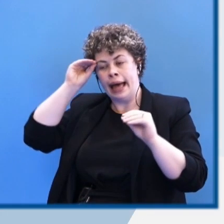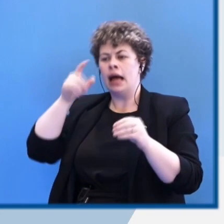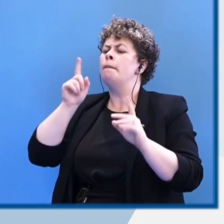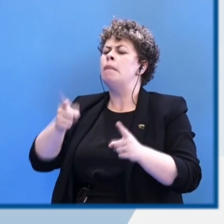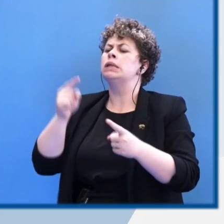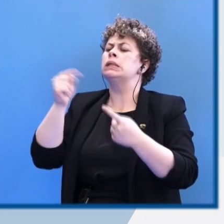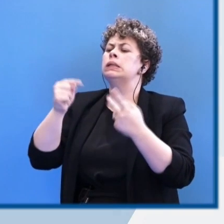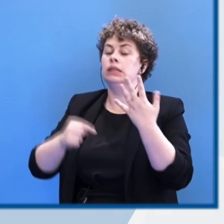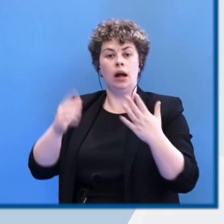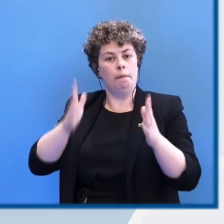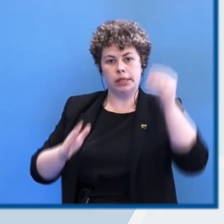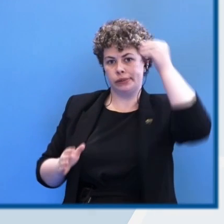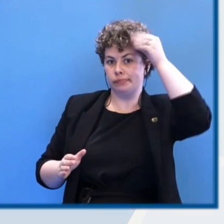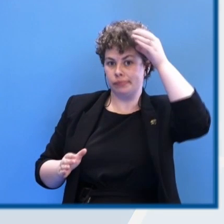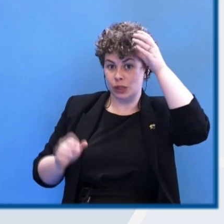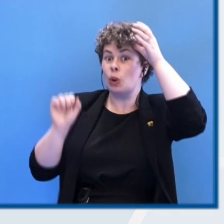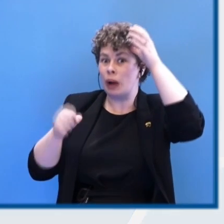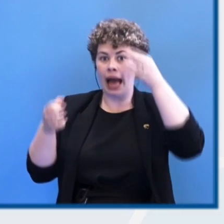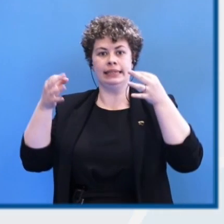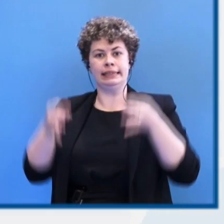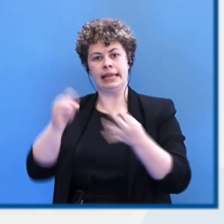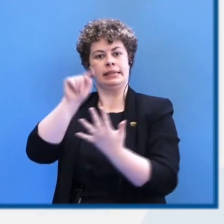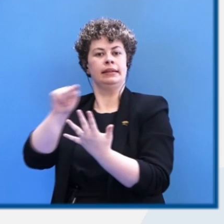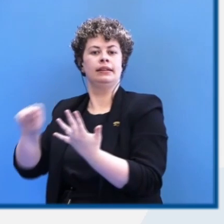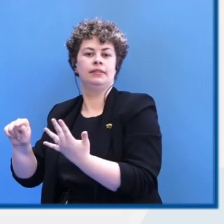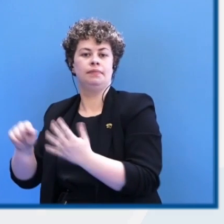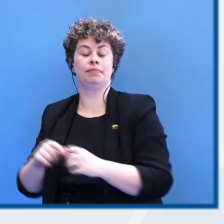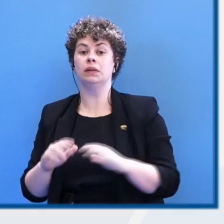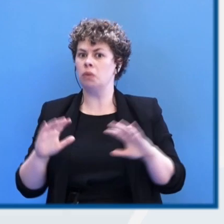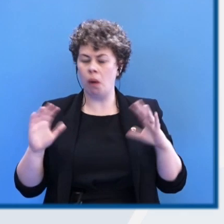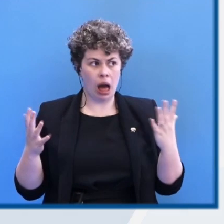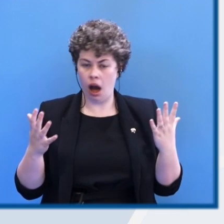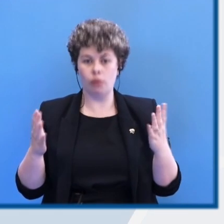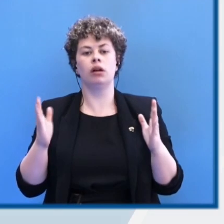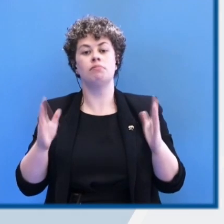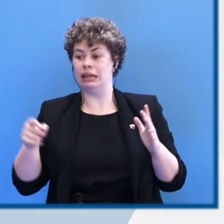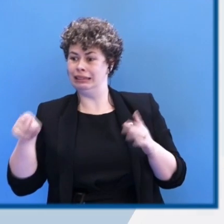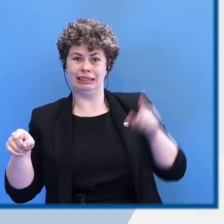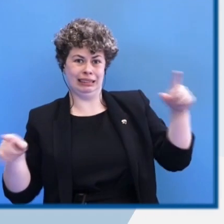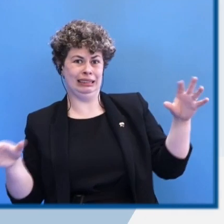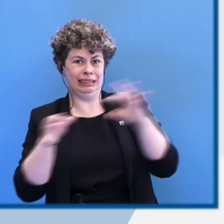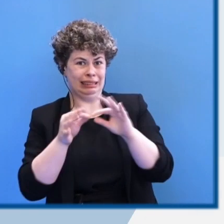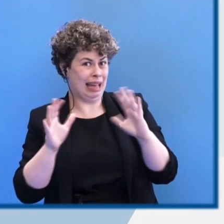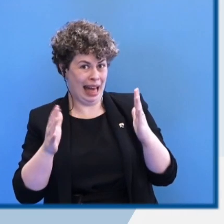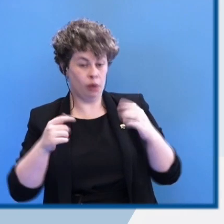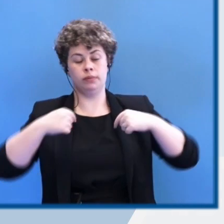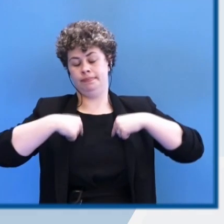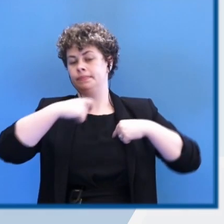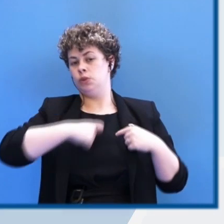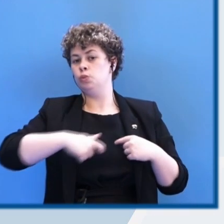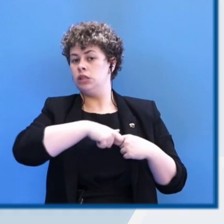action. In order to foster dialogue between the 2 sides, we did build the National Center for Climate